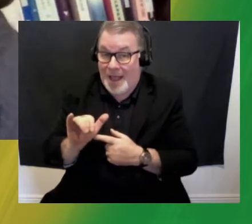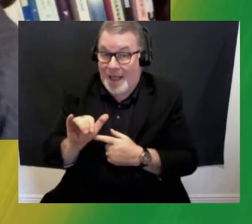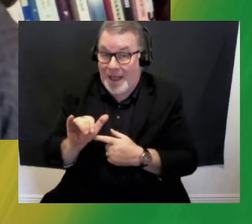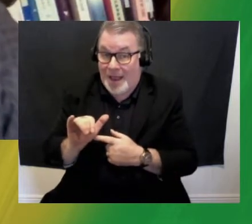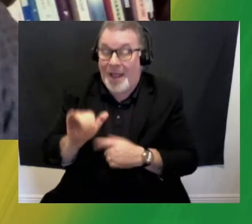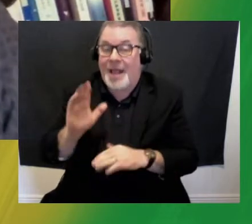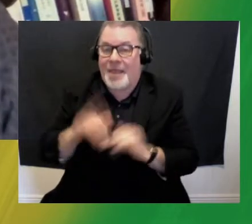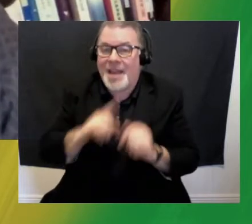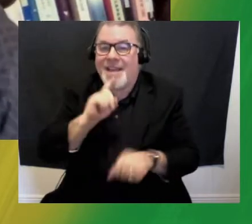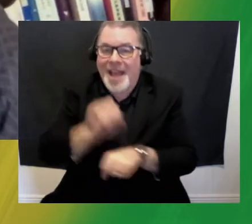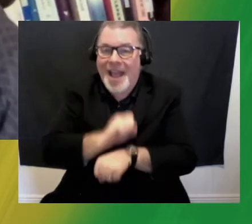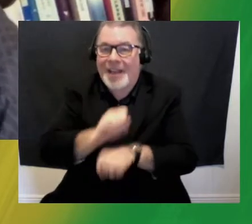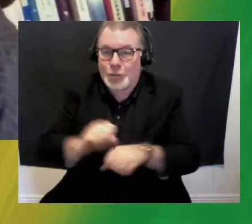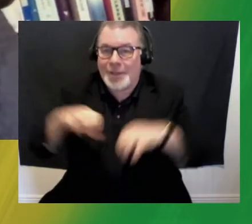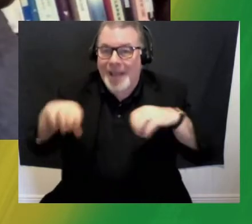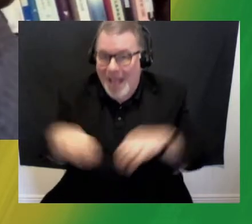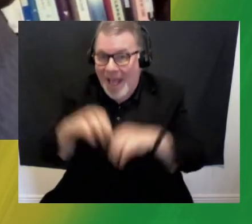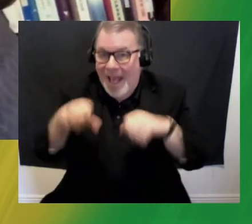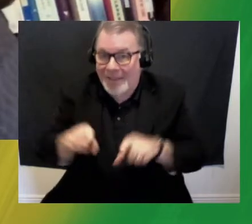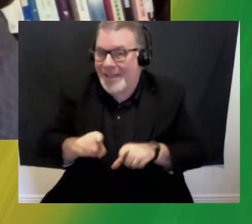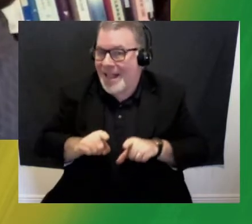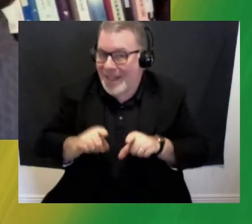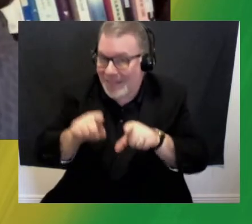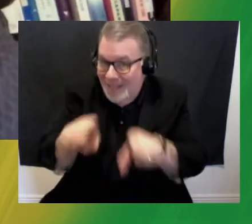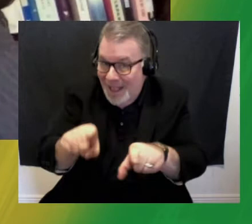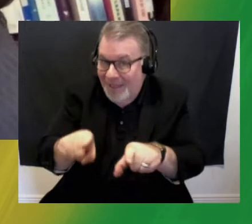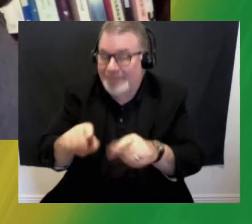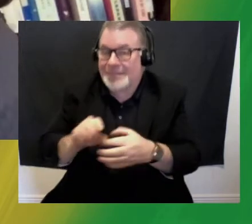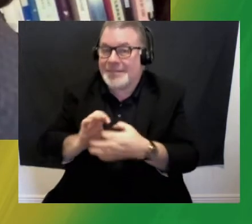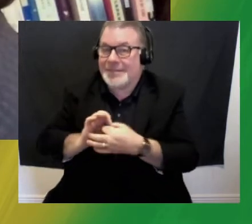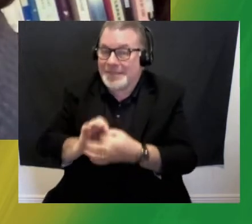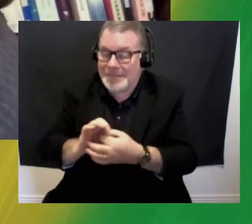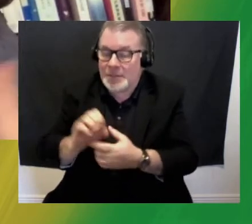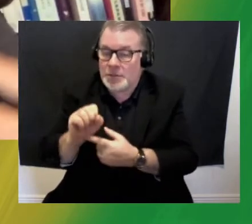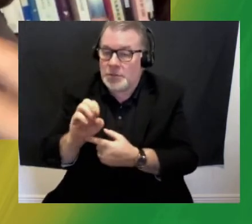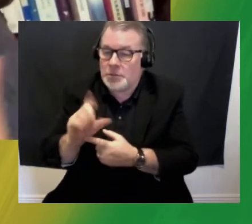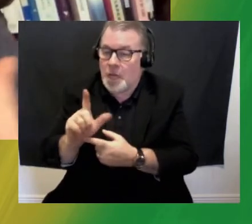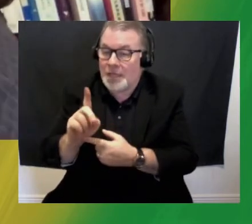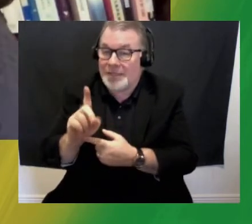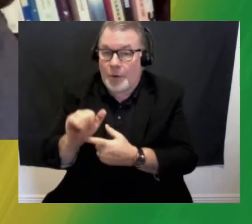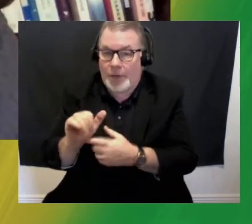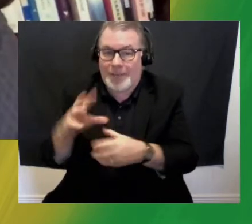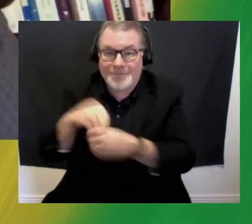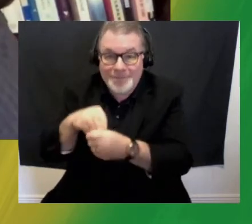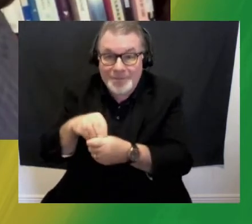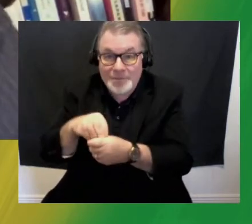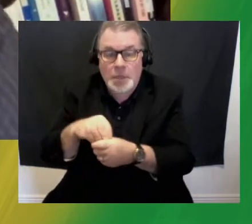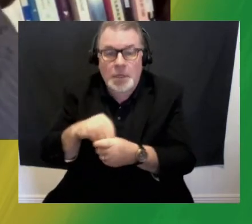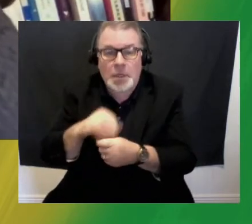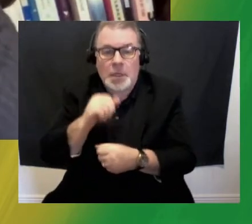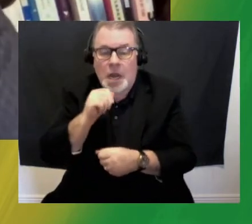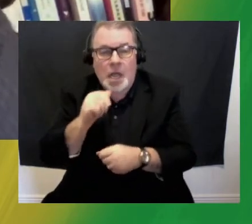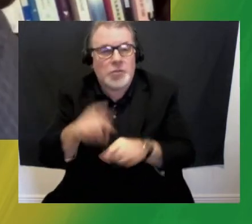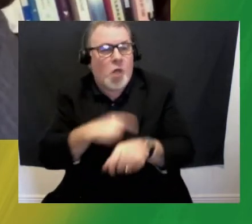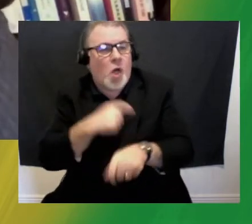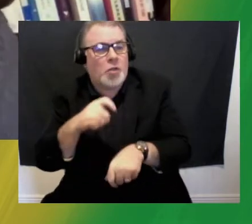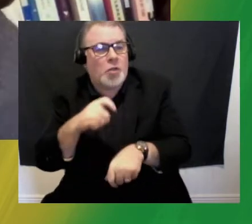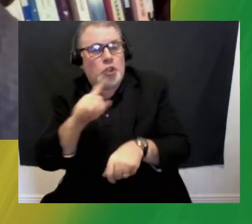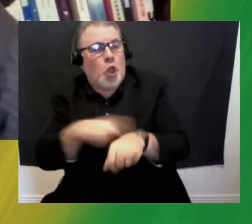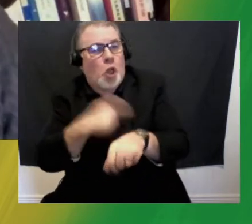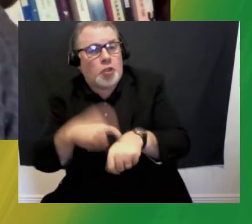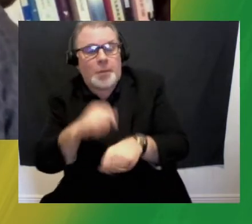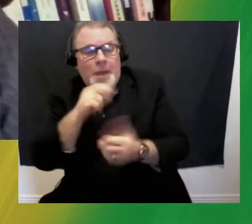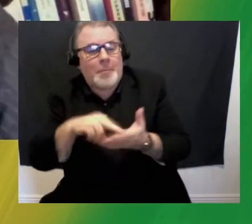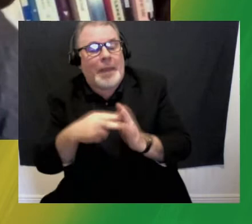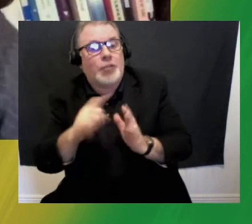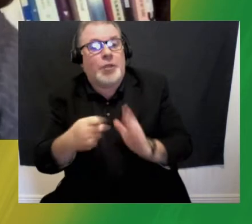in alliance and in solidarity, which is a longer term thing. It's not something you just put a label on or one of those "hello, my name is" stickers,